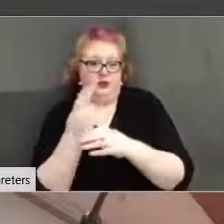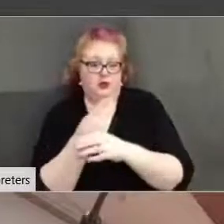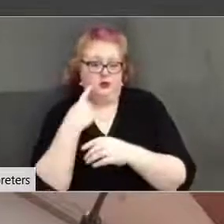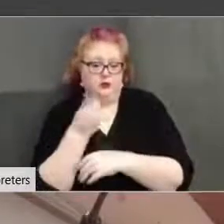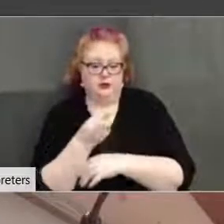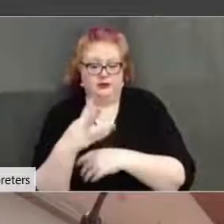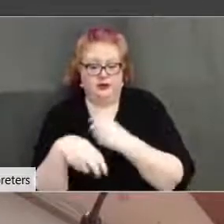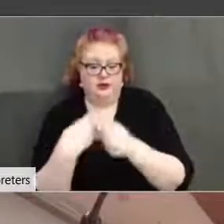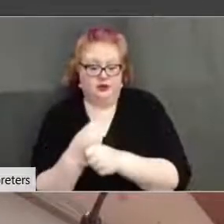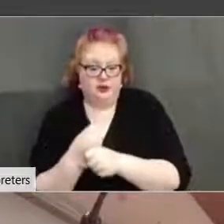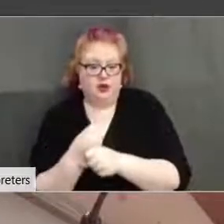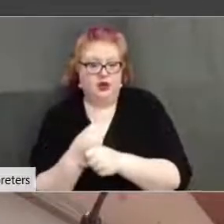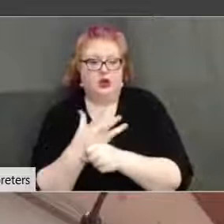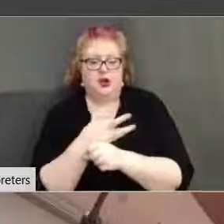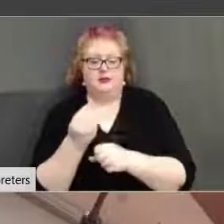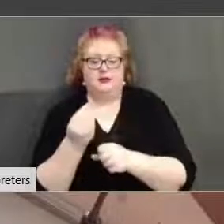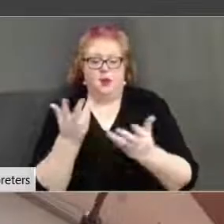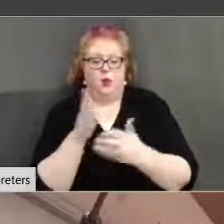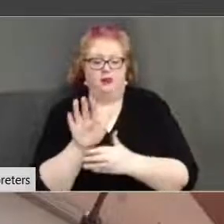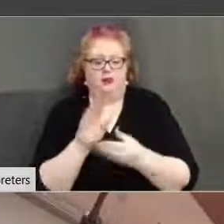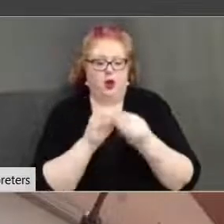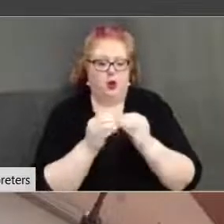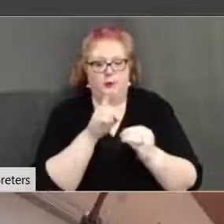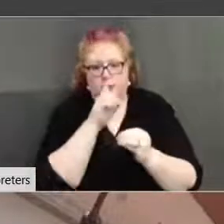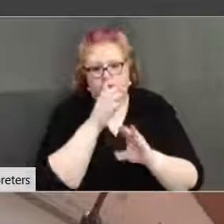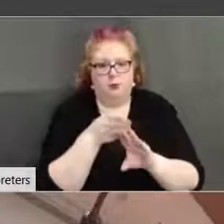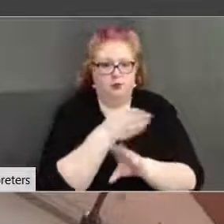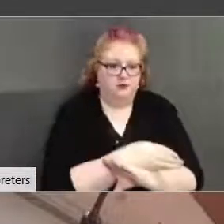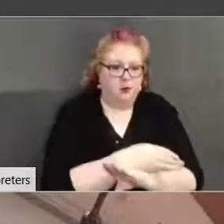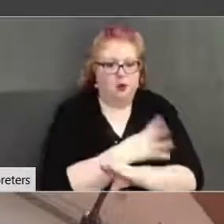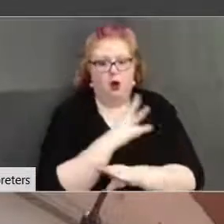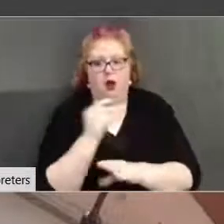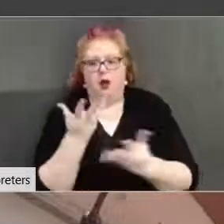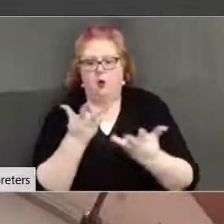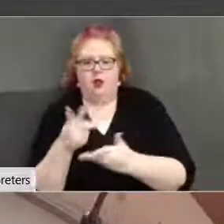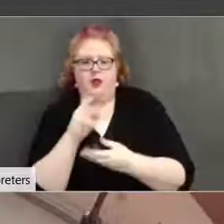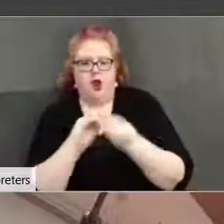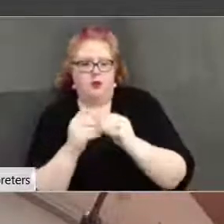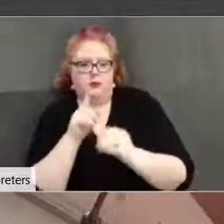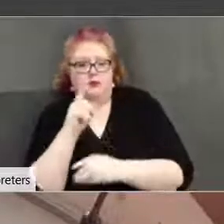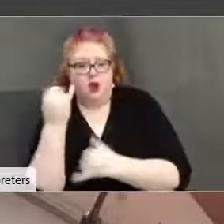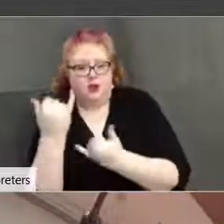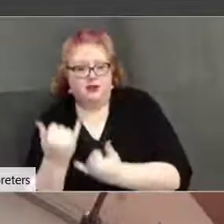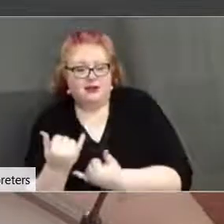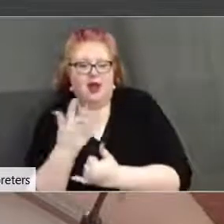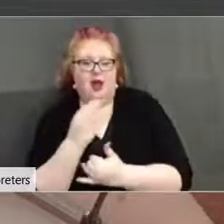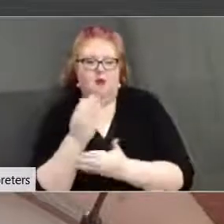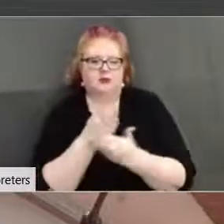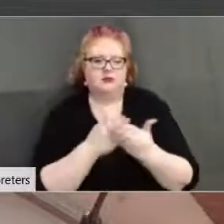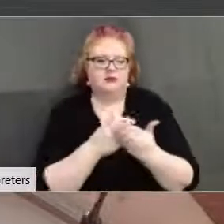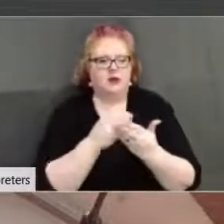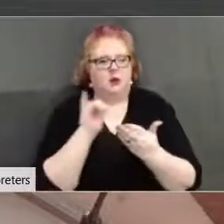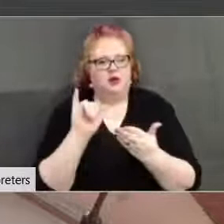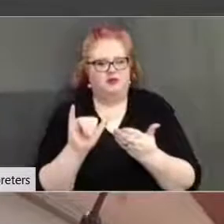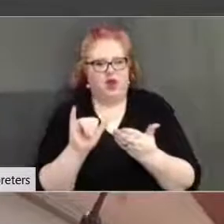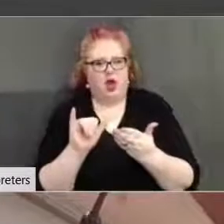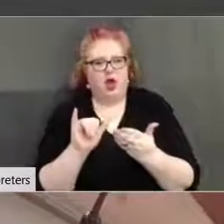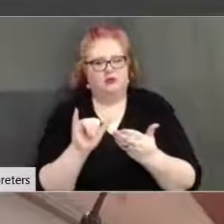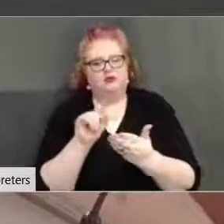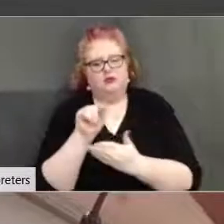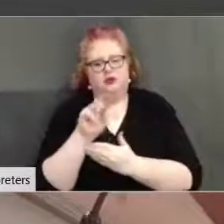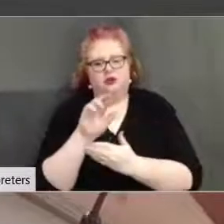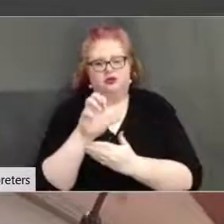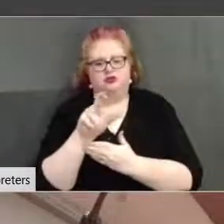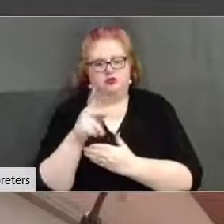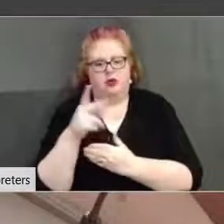integrated network and where they're at now. And I'm sure that we should have some track records in the 3 to 5 year range